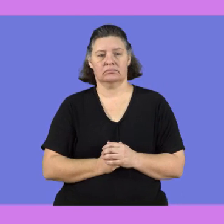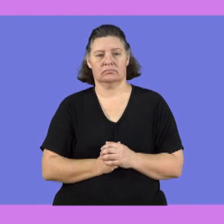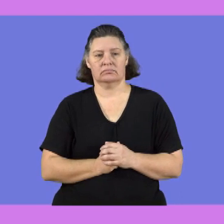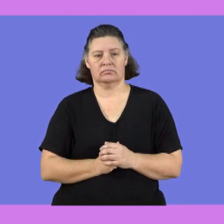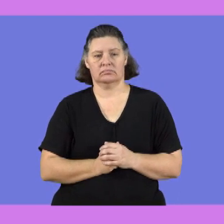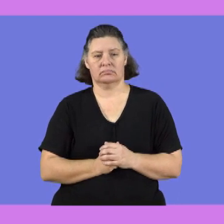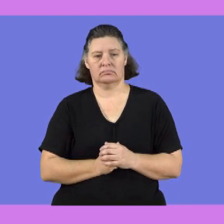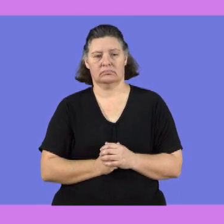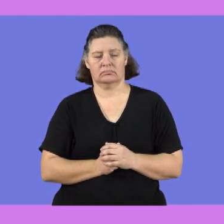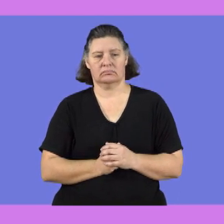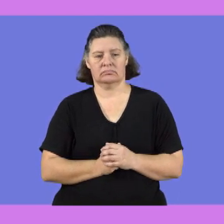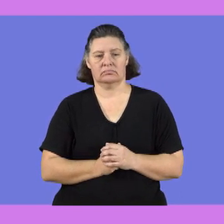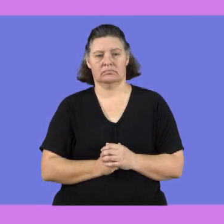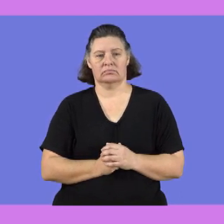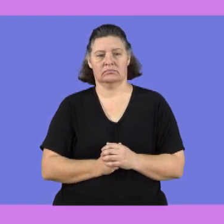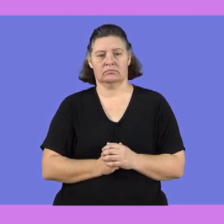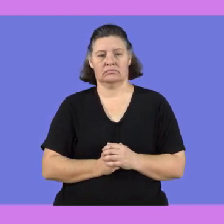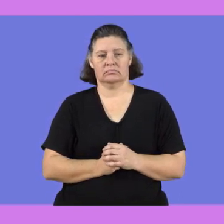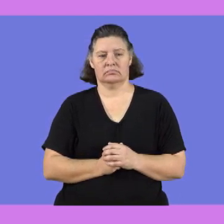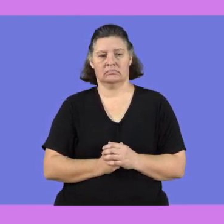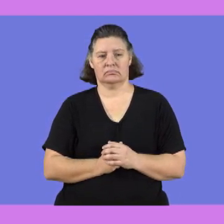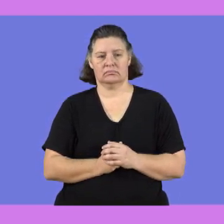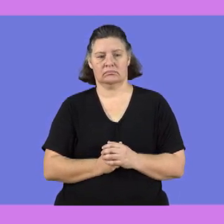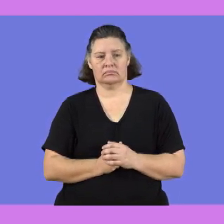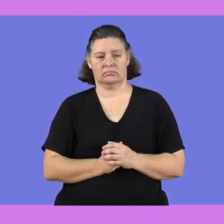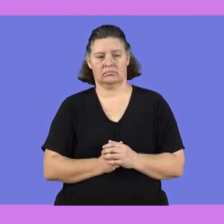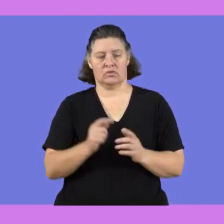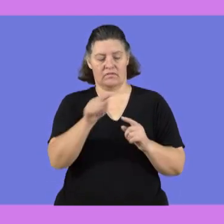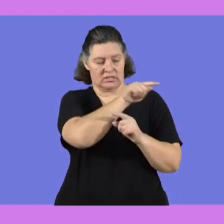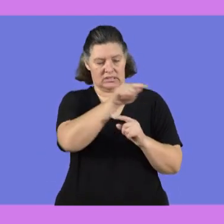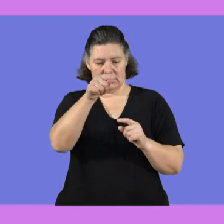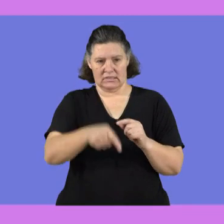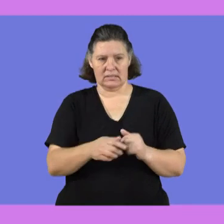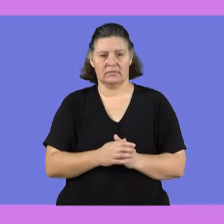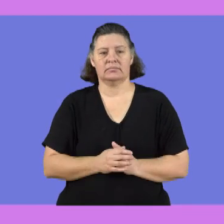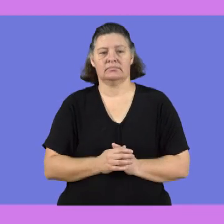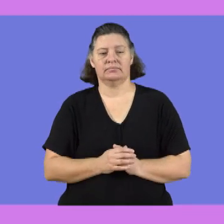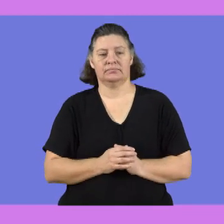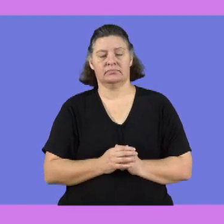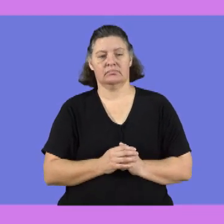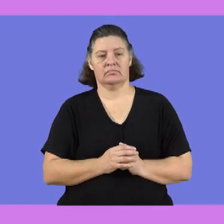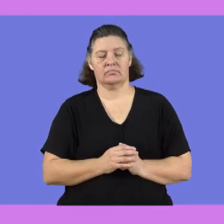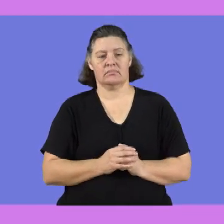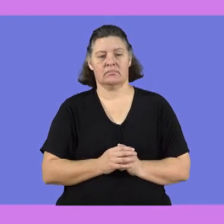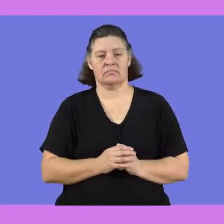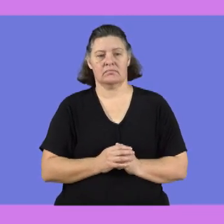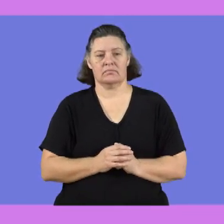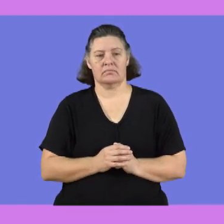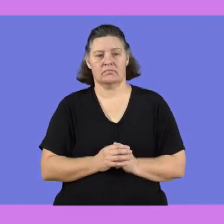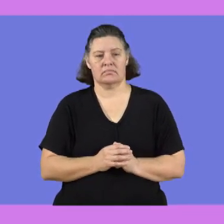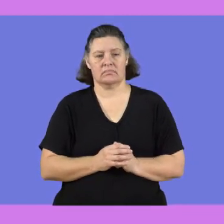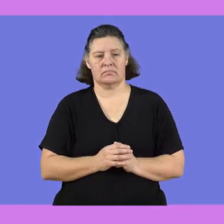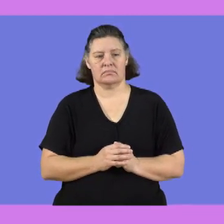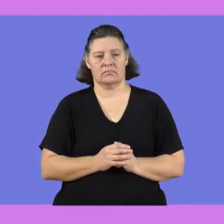where 150 is meeting the 2. This is your second point. I did not trace the first